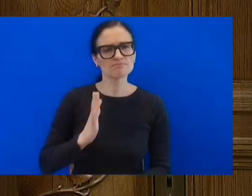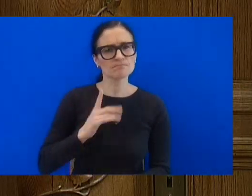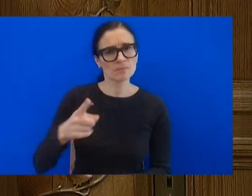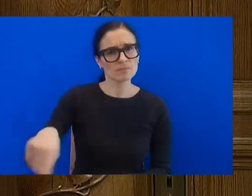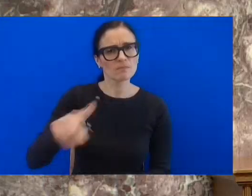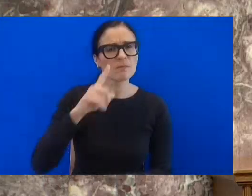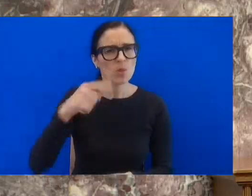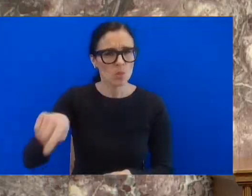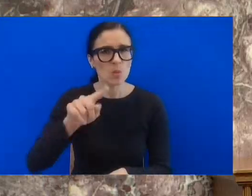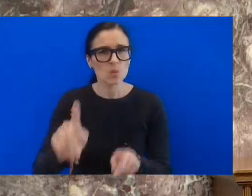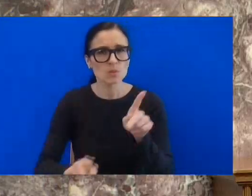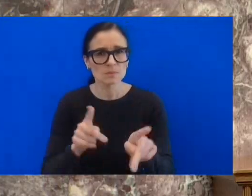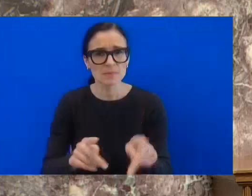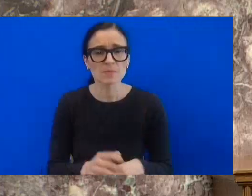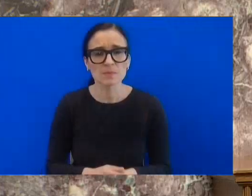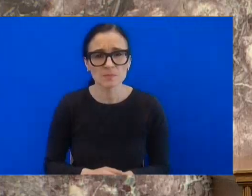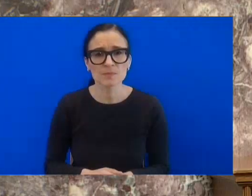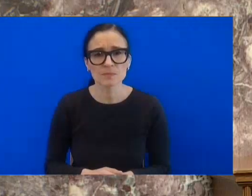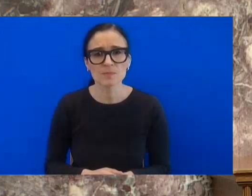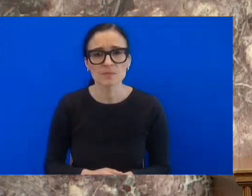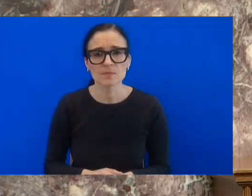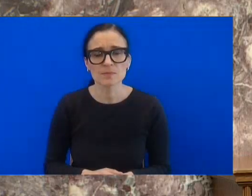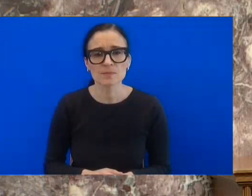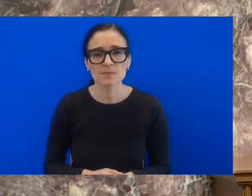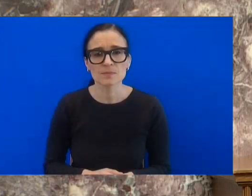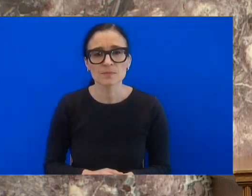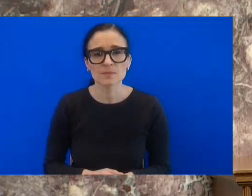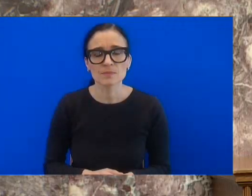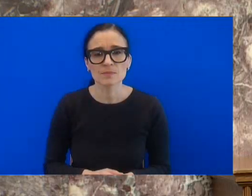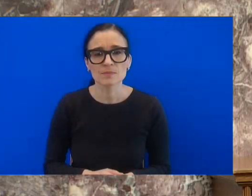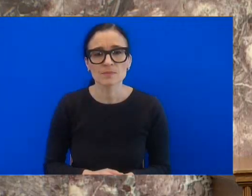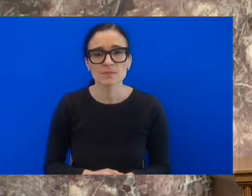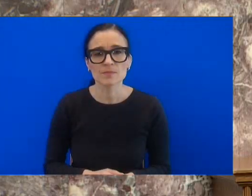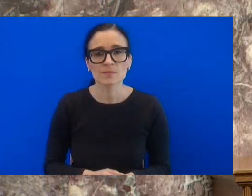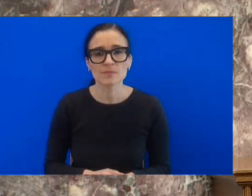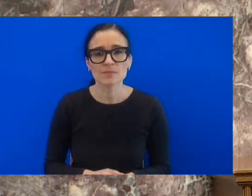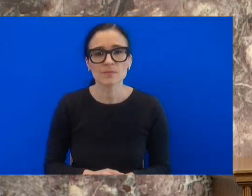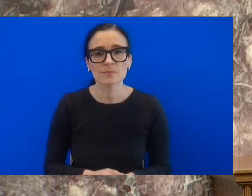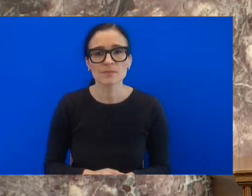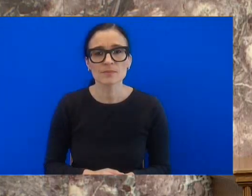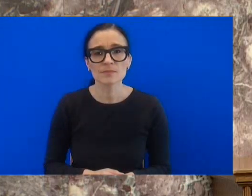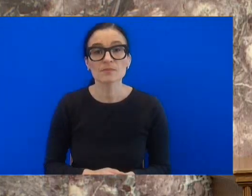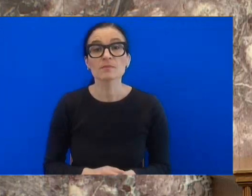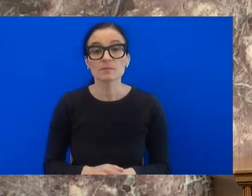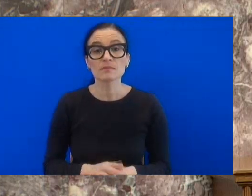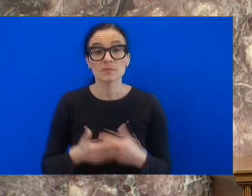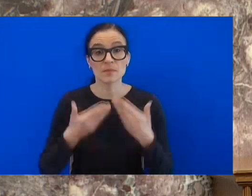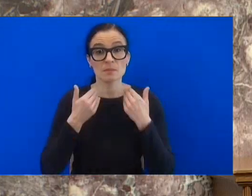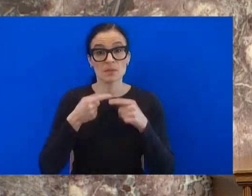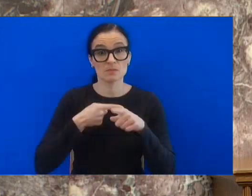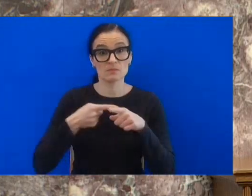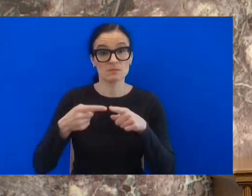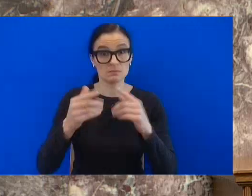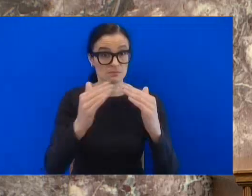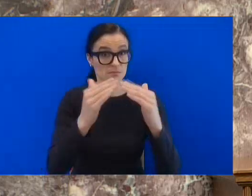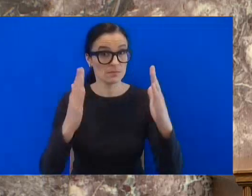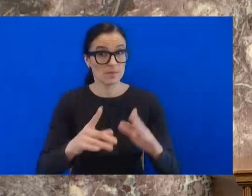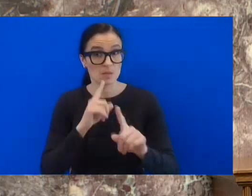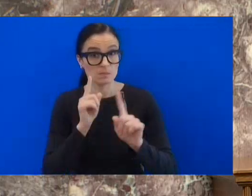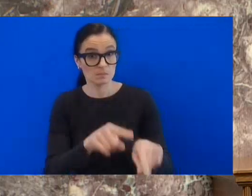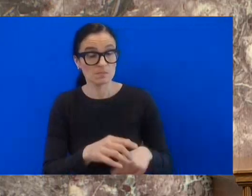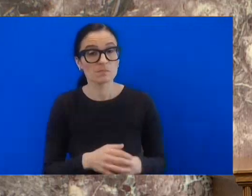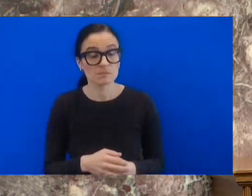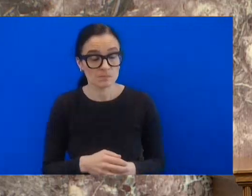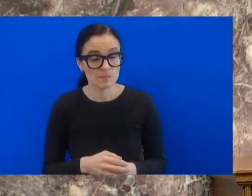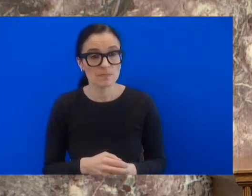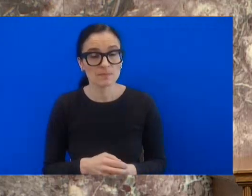Thank you, Honourable Speaker. I want to thank the member for the question. We on this side of the House agree fully that everyone deserves to have a roof